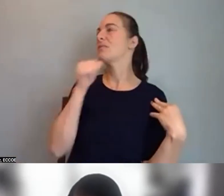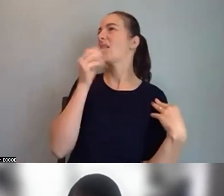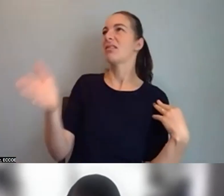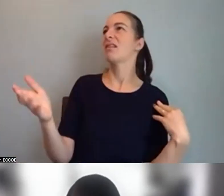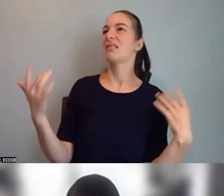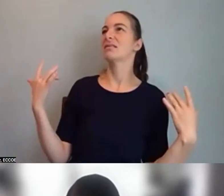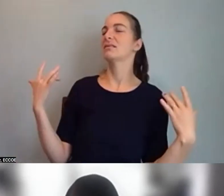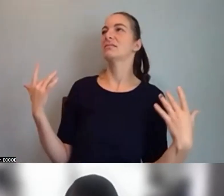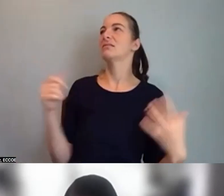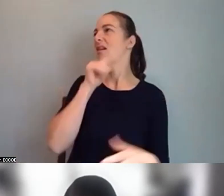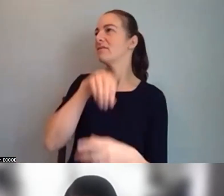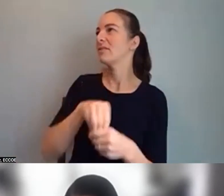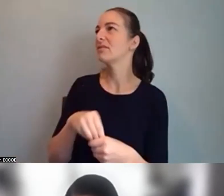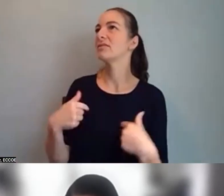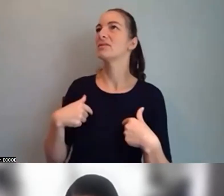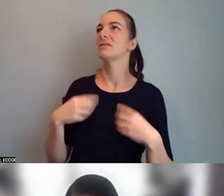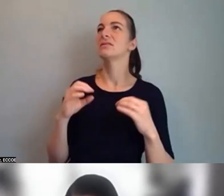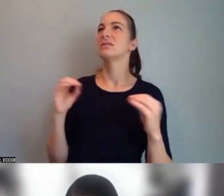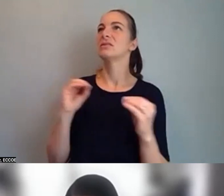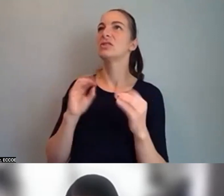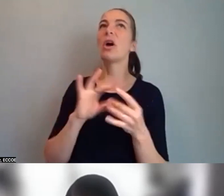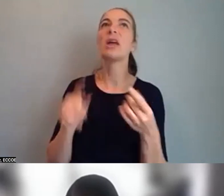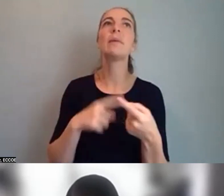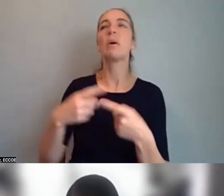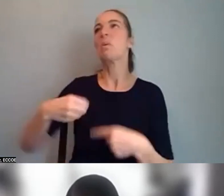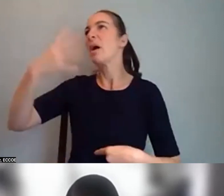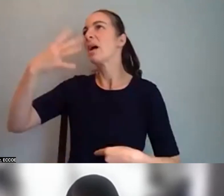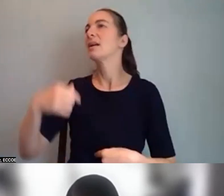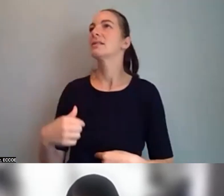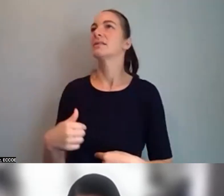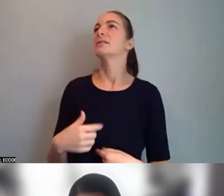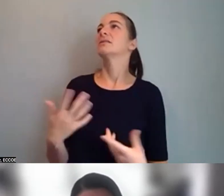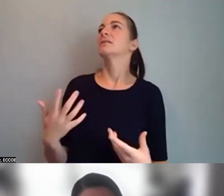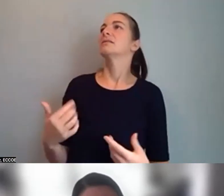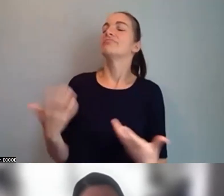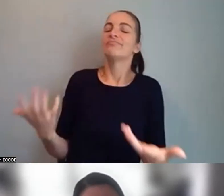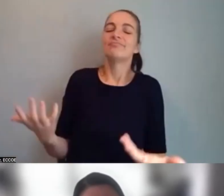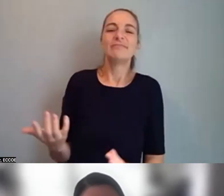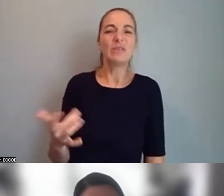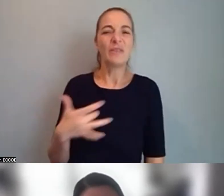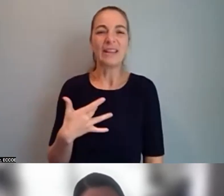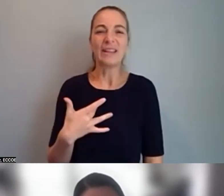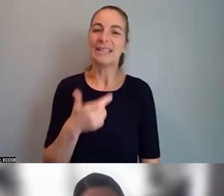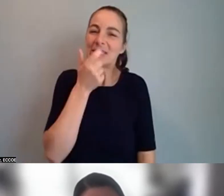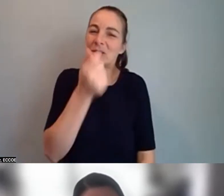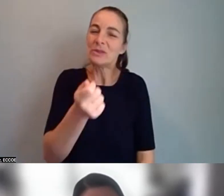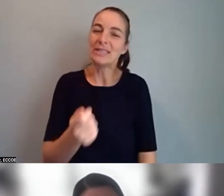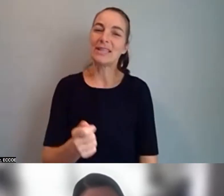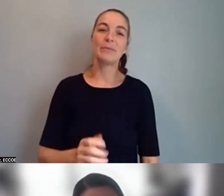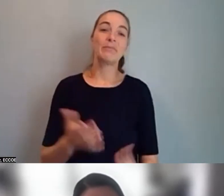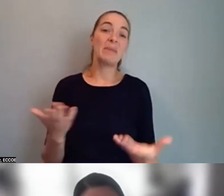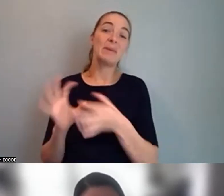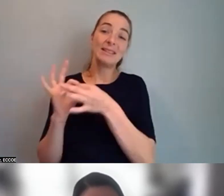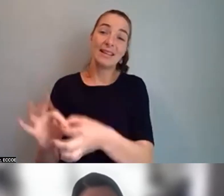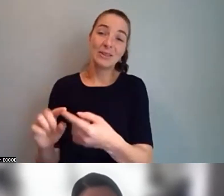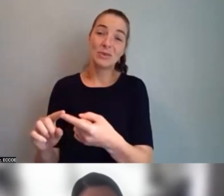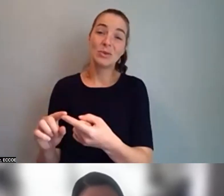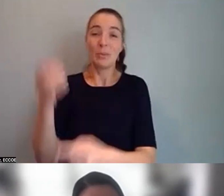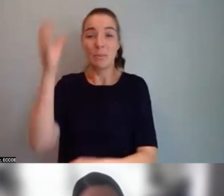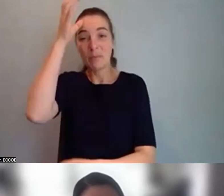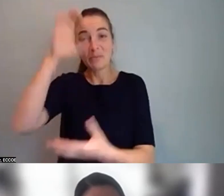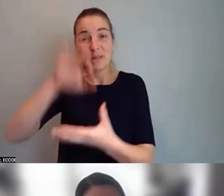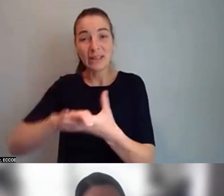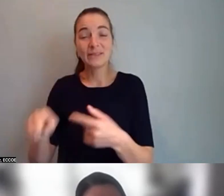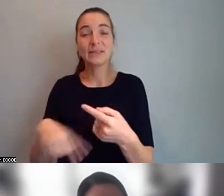generation, race, gender, and, you know, all kinds of vectors of